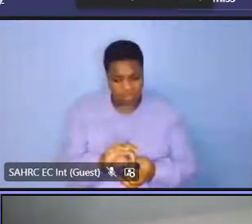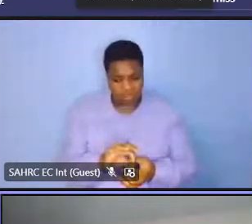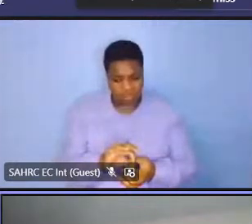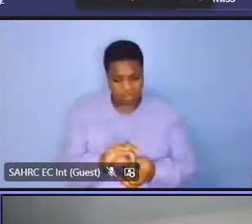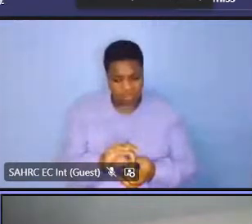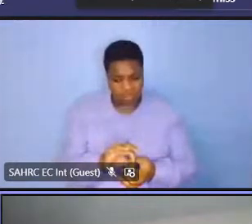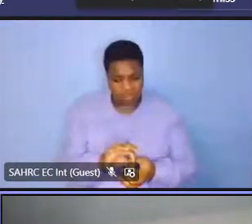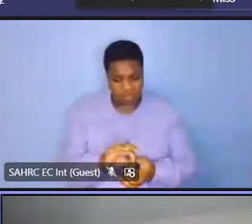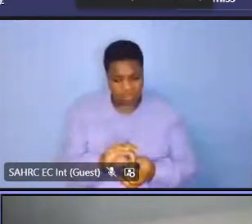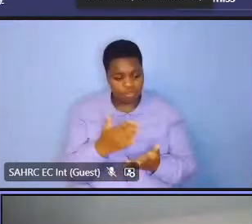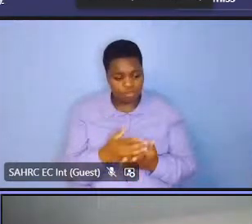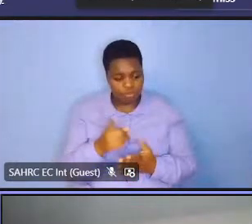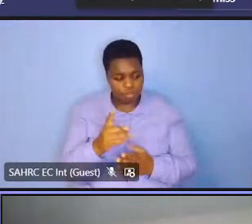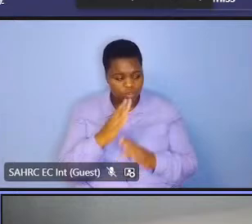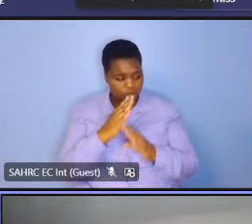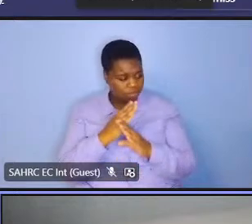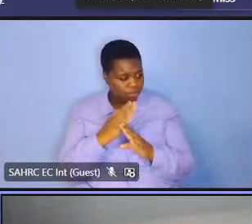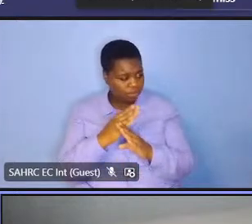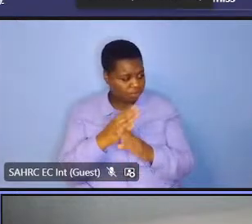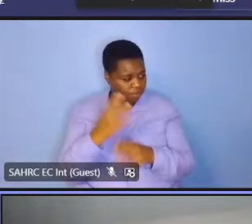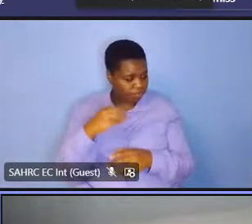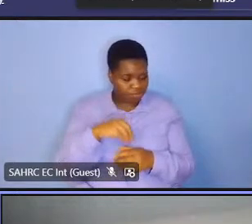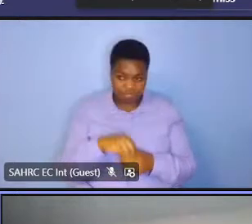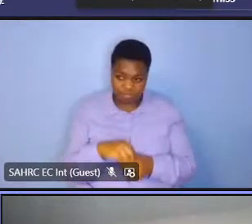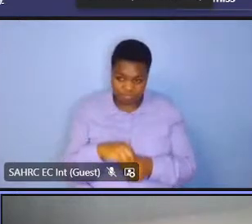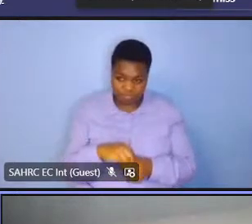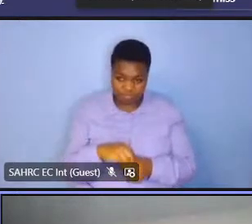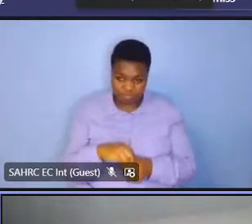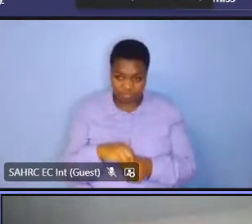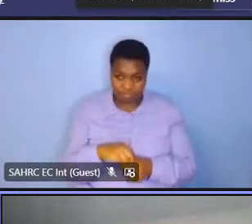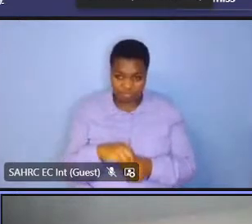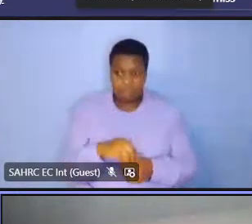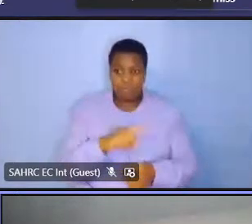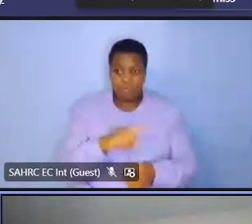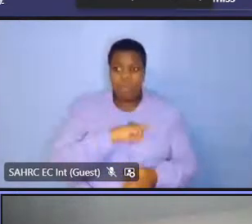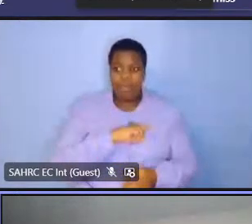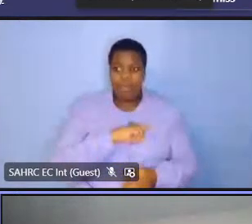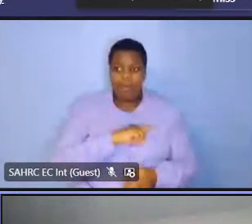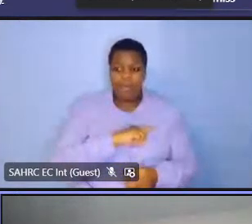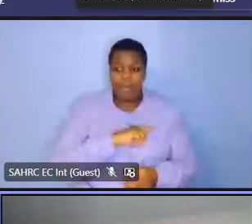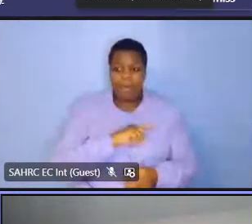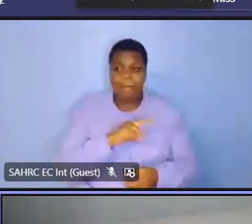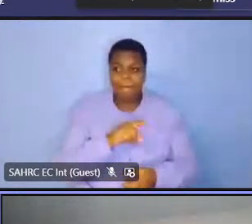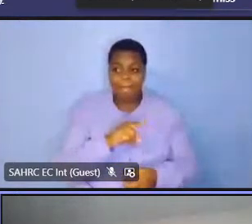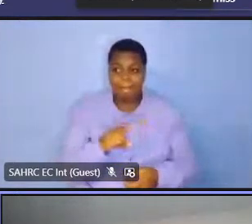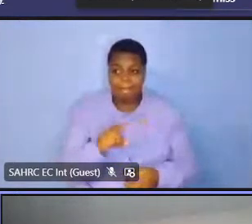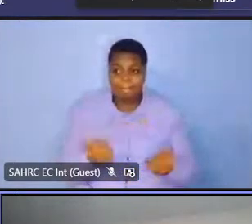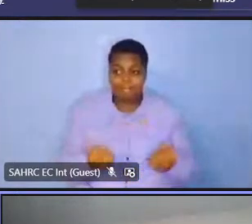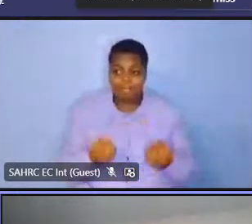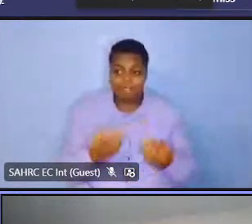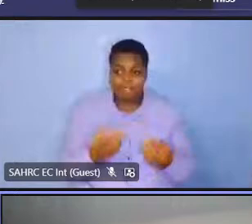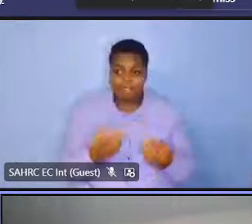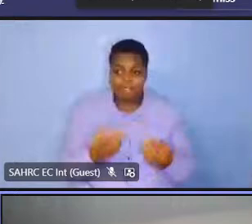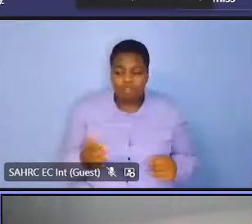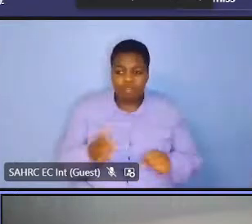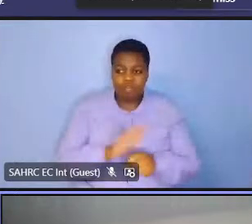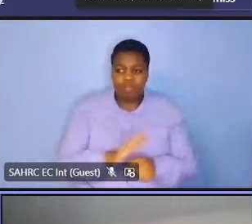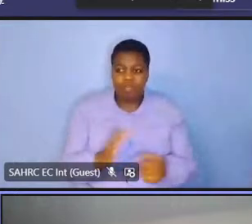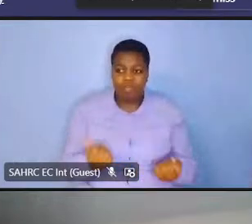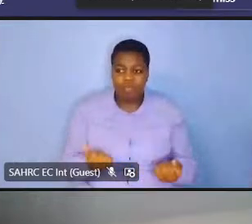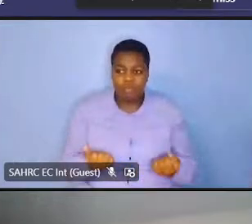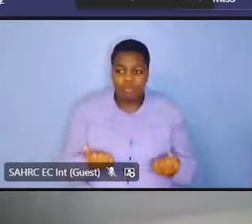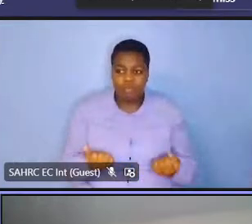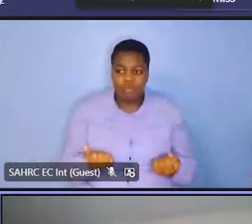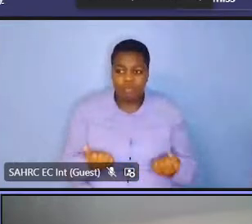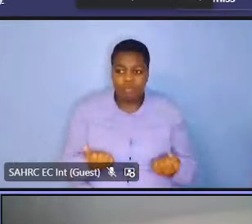to private education institutions, of course, because of the, they are rendering a public service and